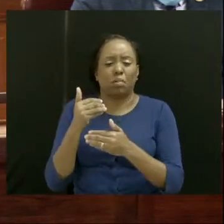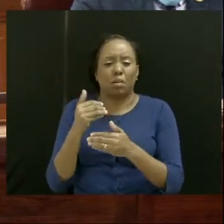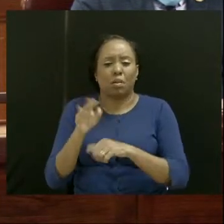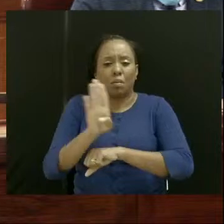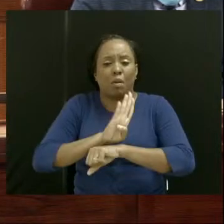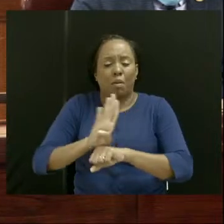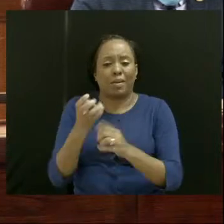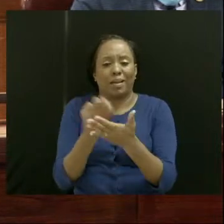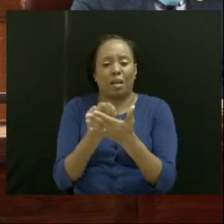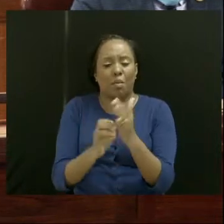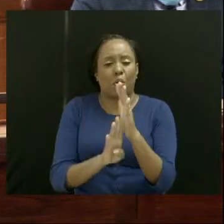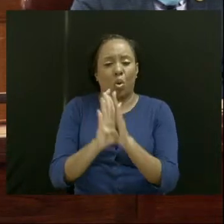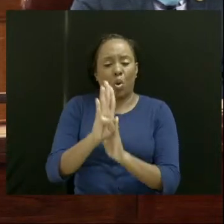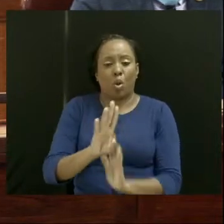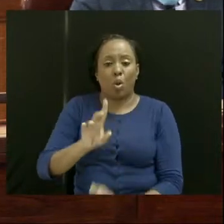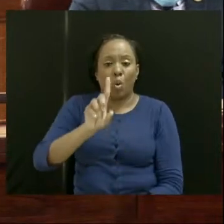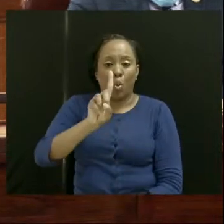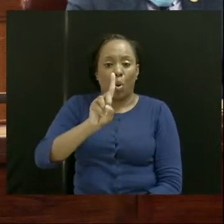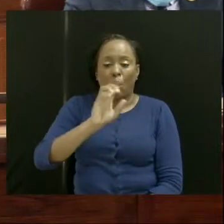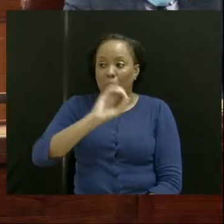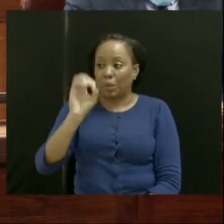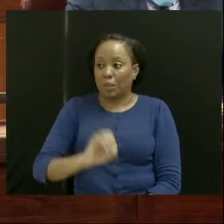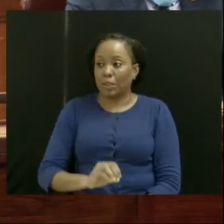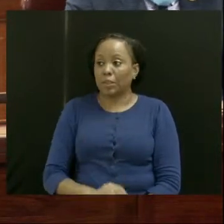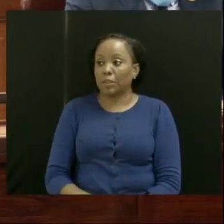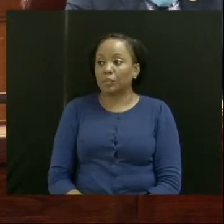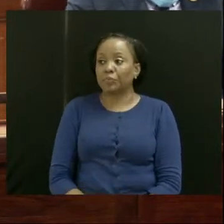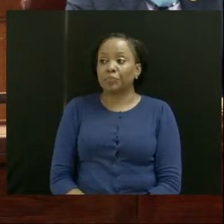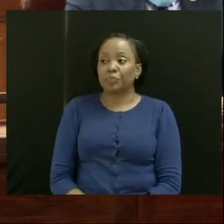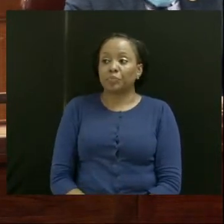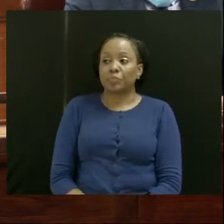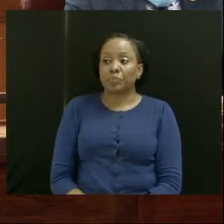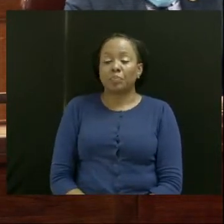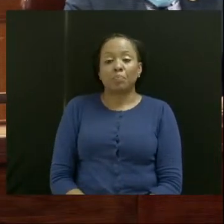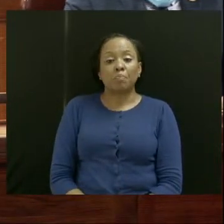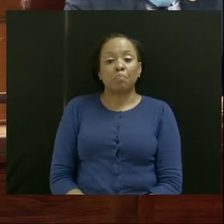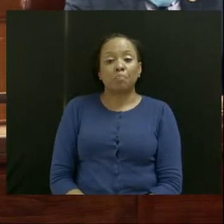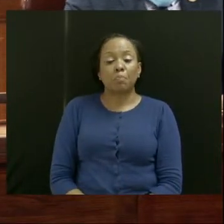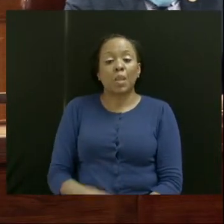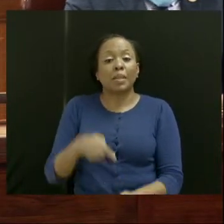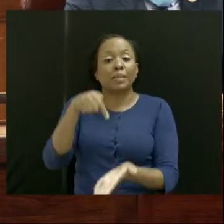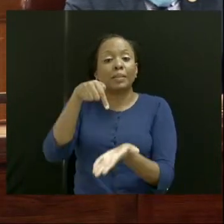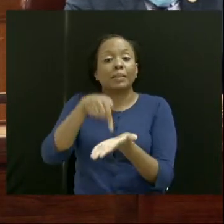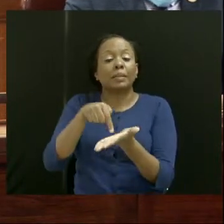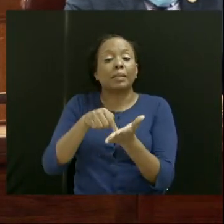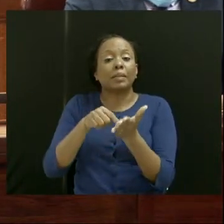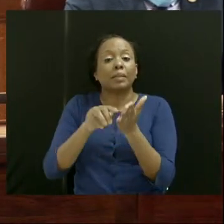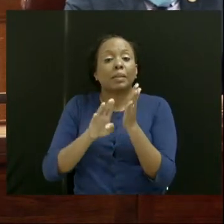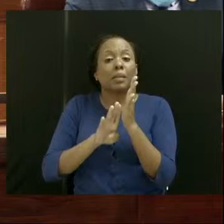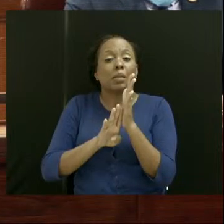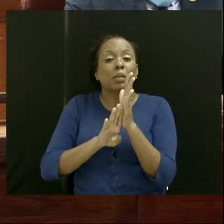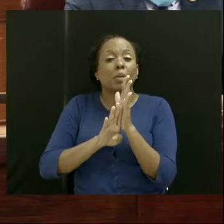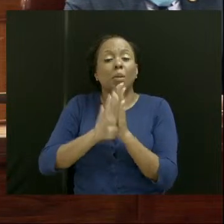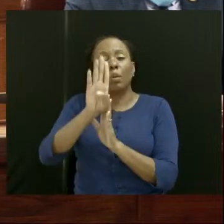of about 1%, while the debt levels grew by